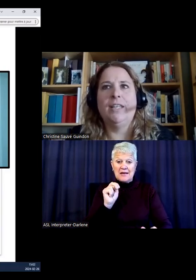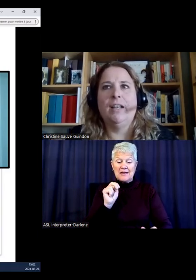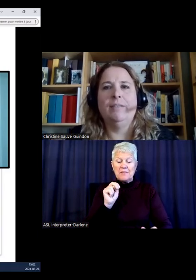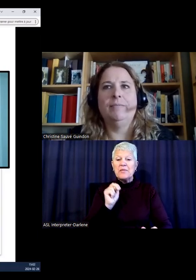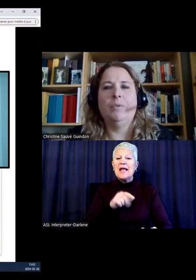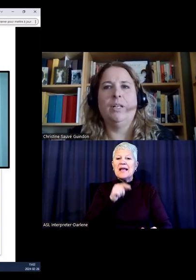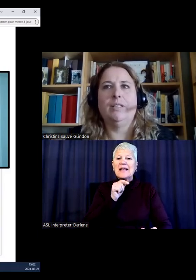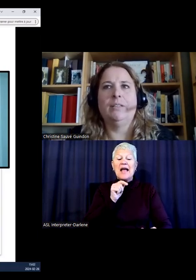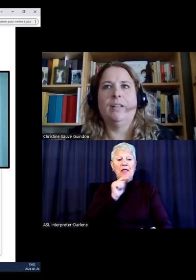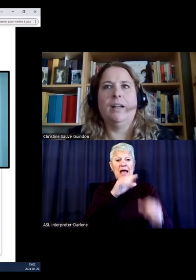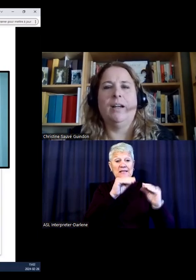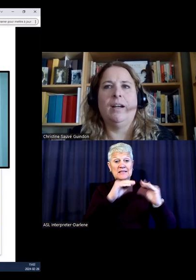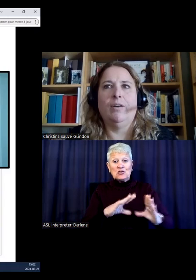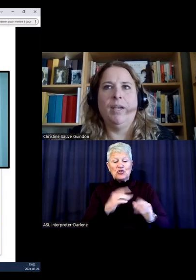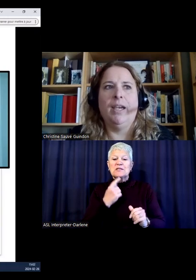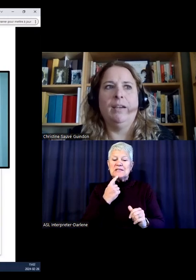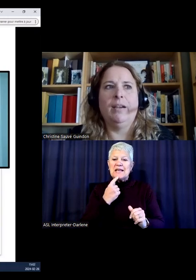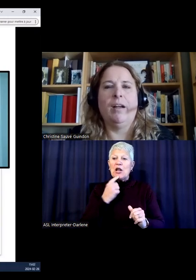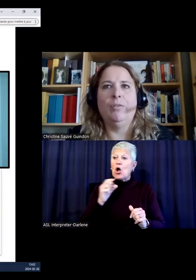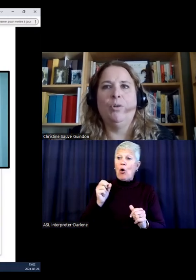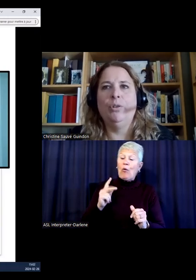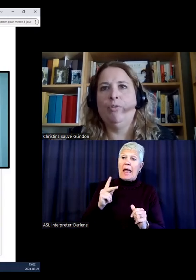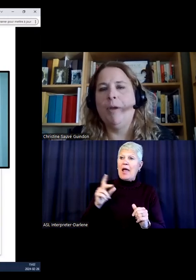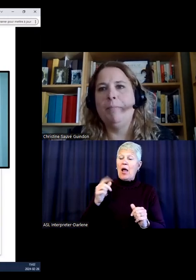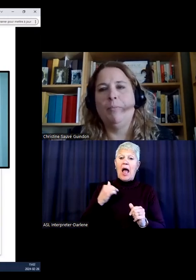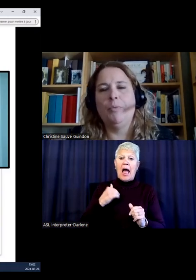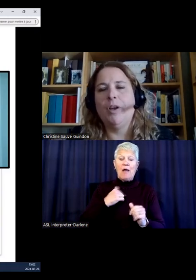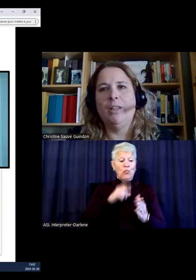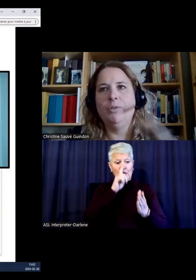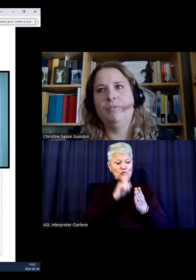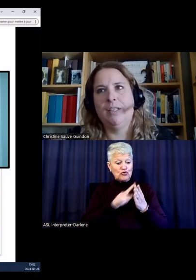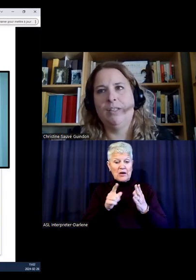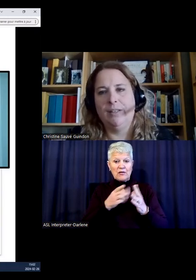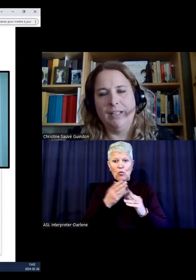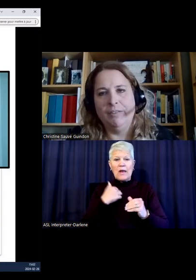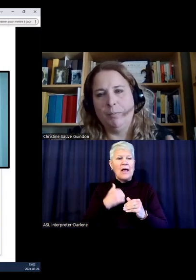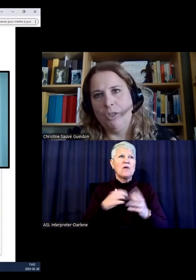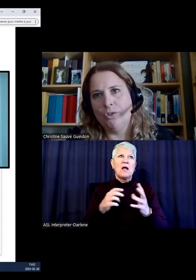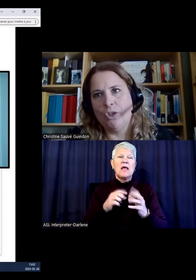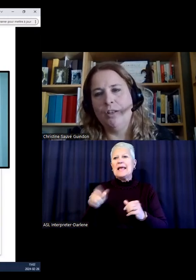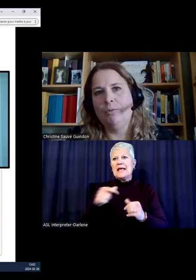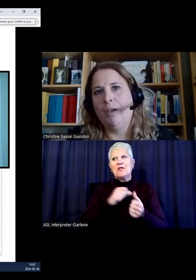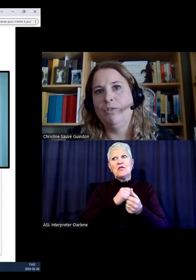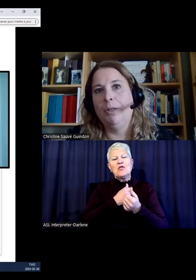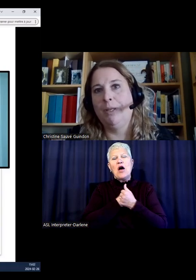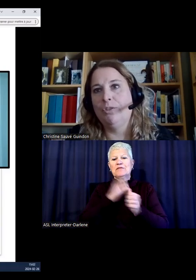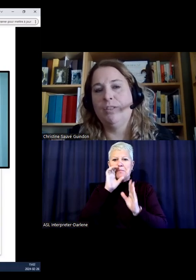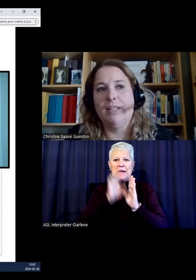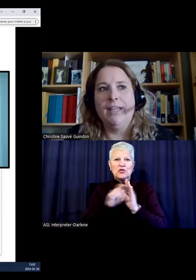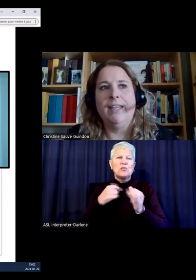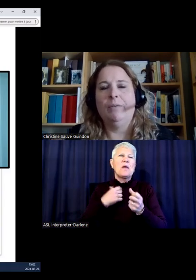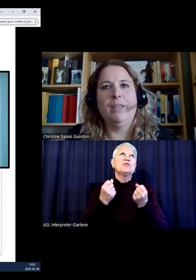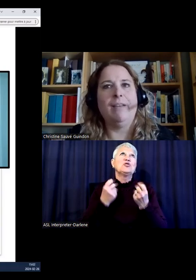She said, well, okay, I'll go look through we've got loads of he loves pictures, Sean. So we have so many